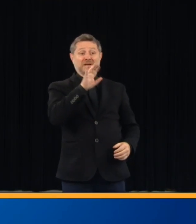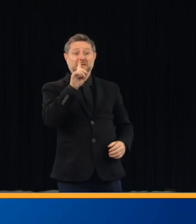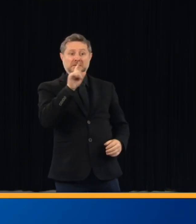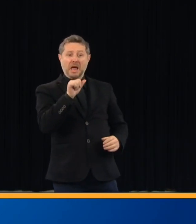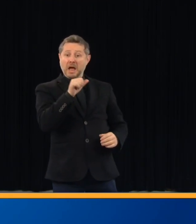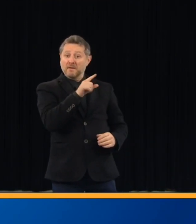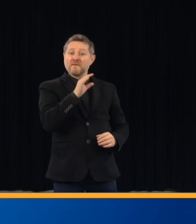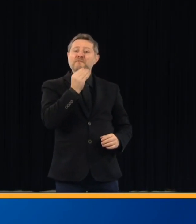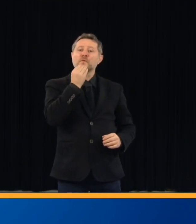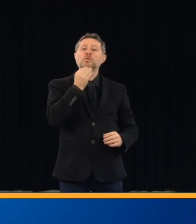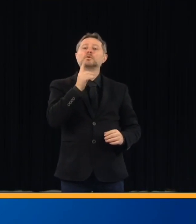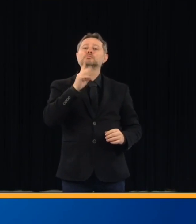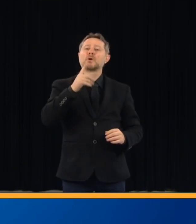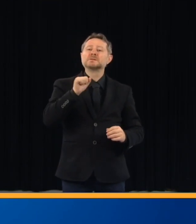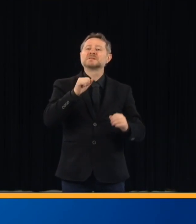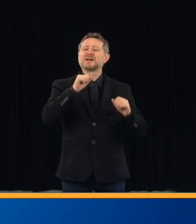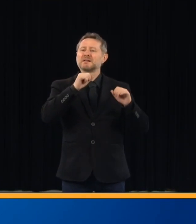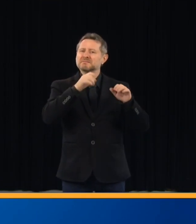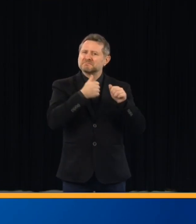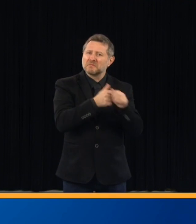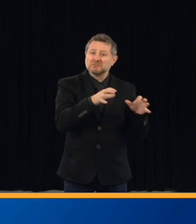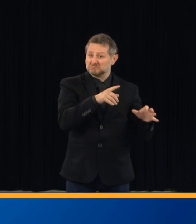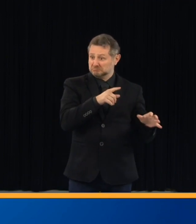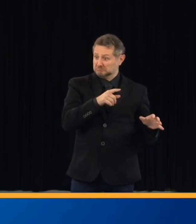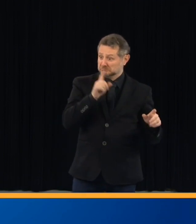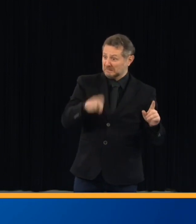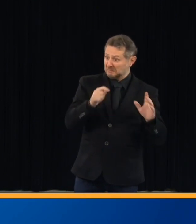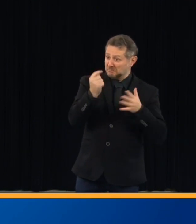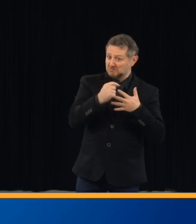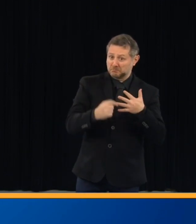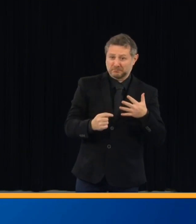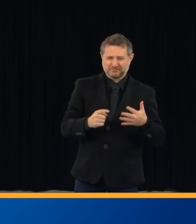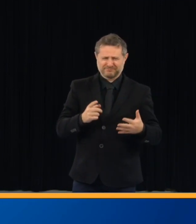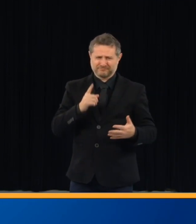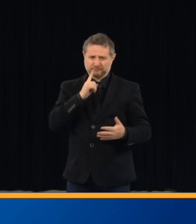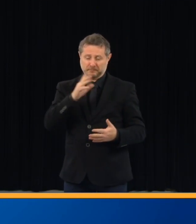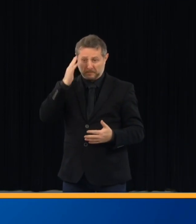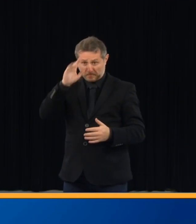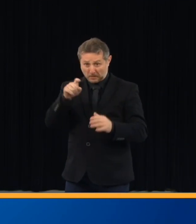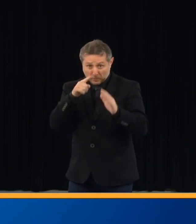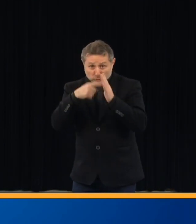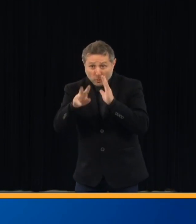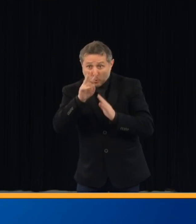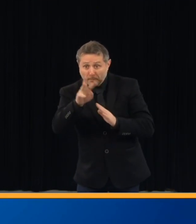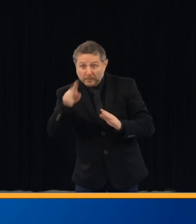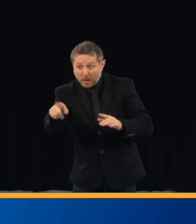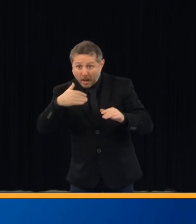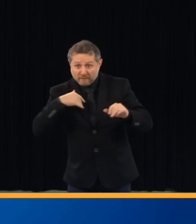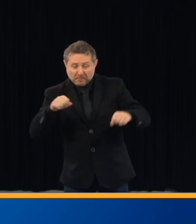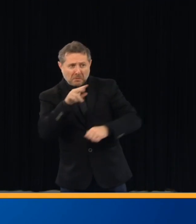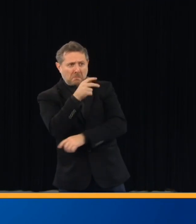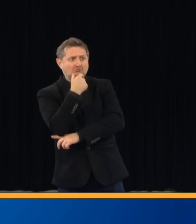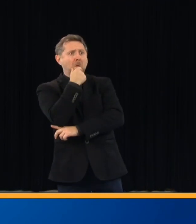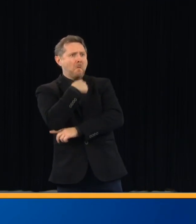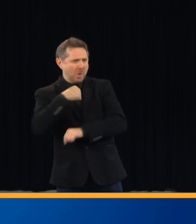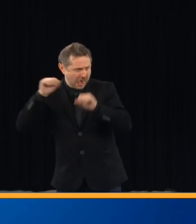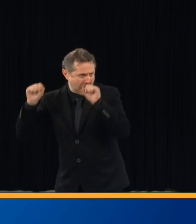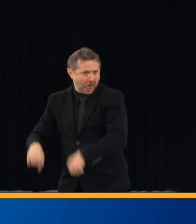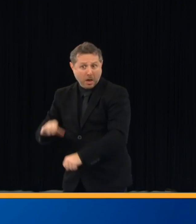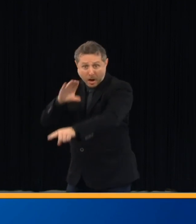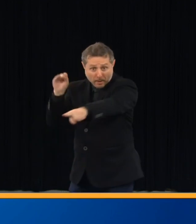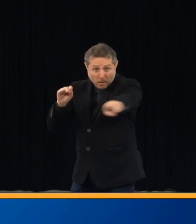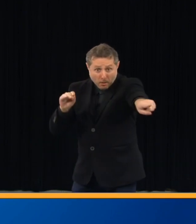website. If you have the capacity to make these products, we will purchase